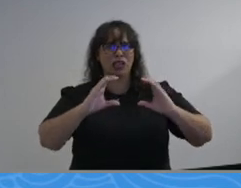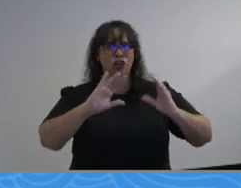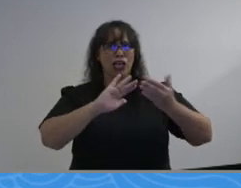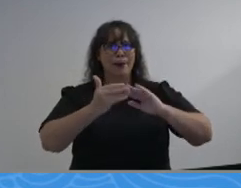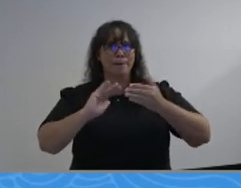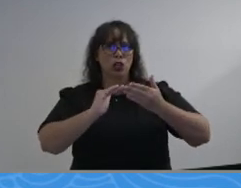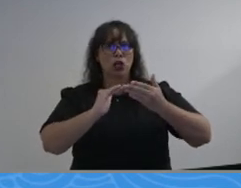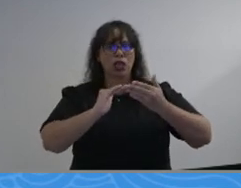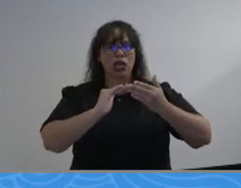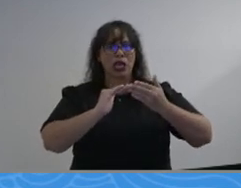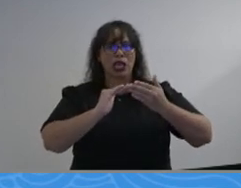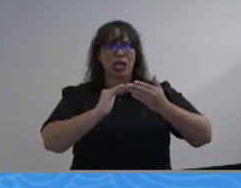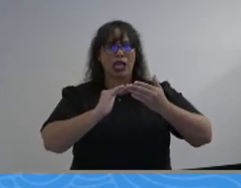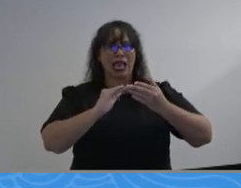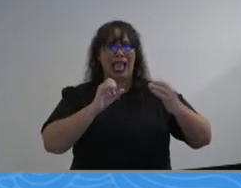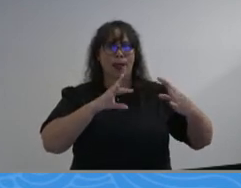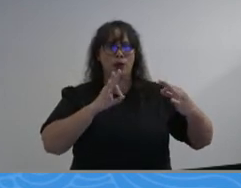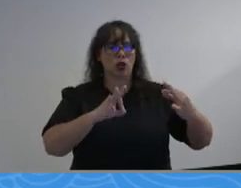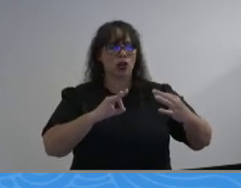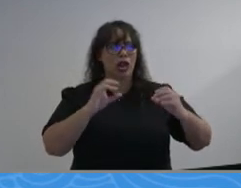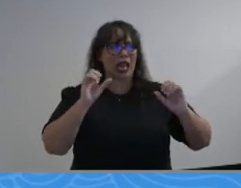drop the slide, please?